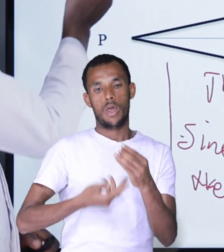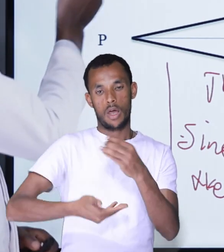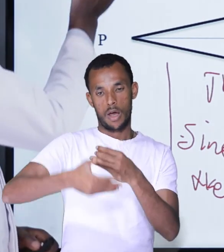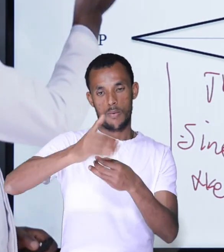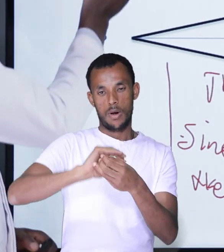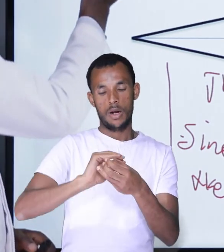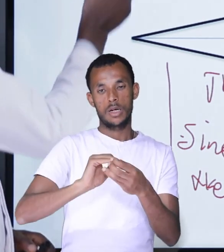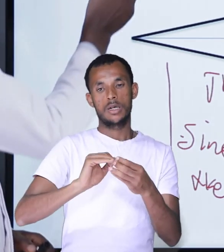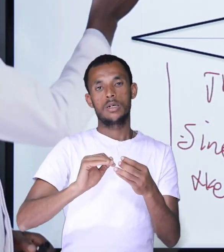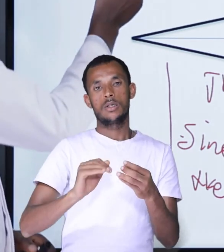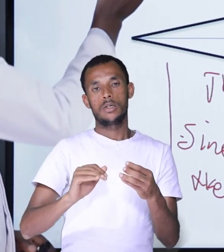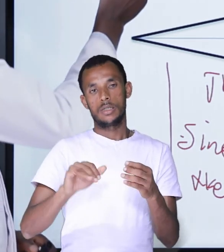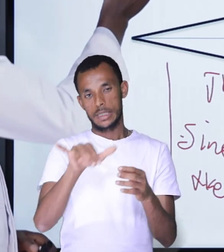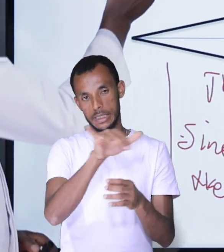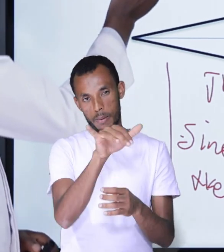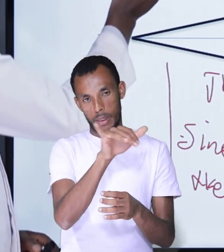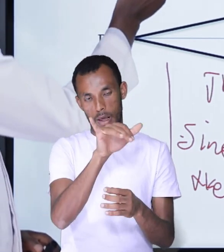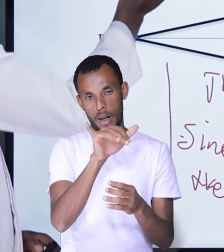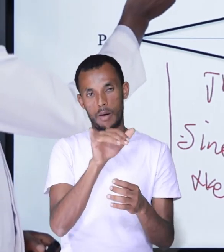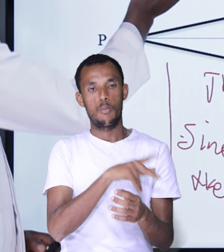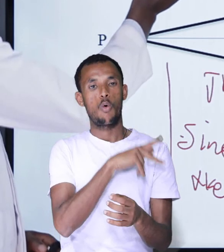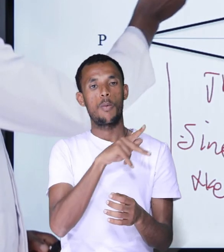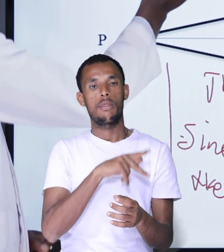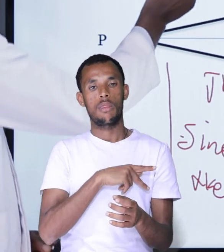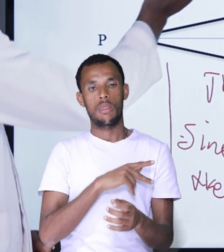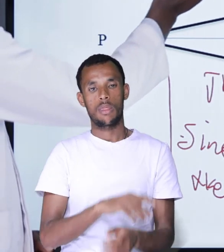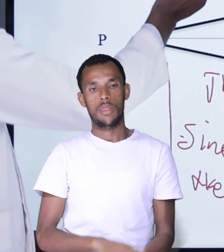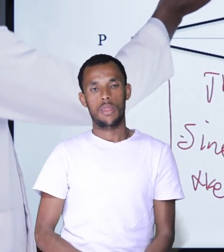a symmetrical property.